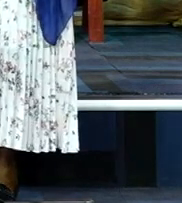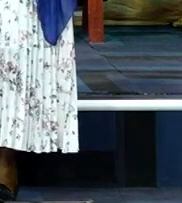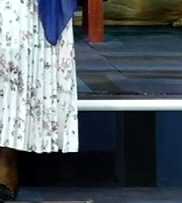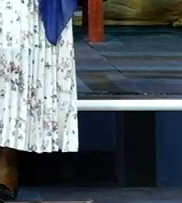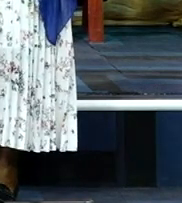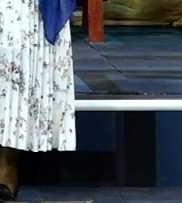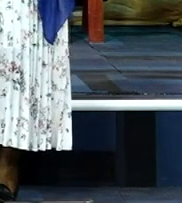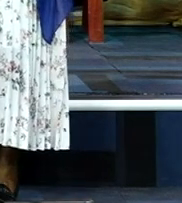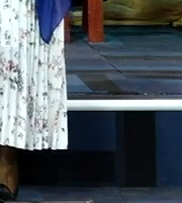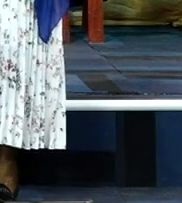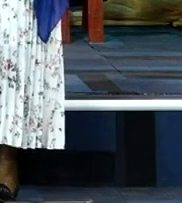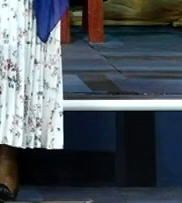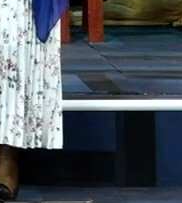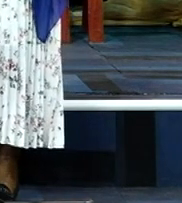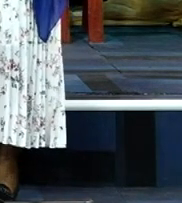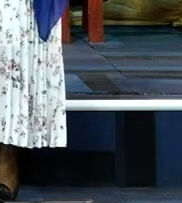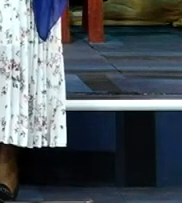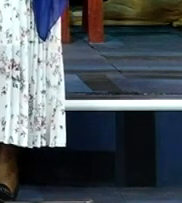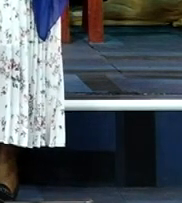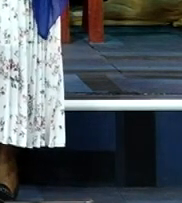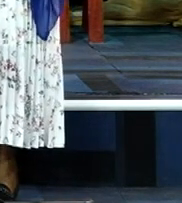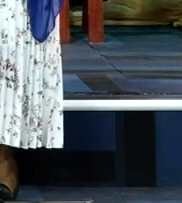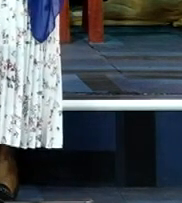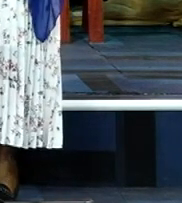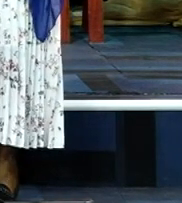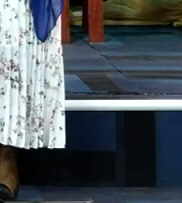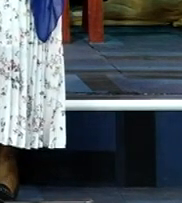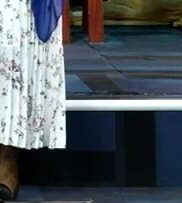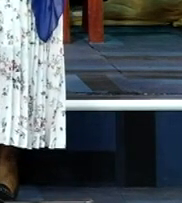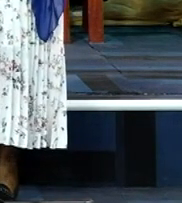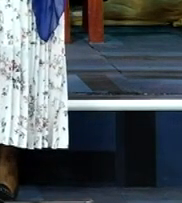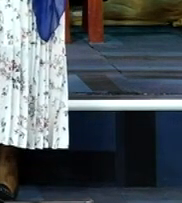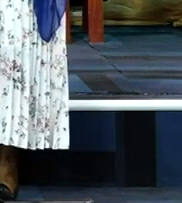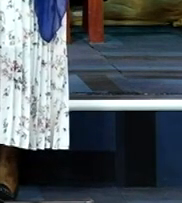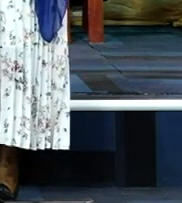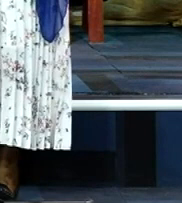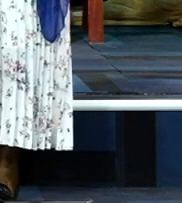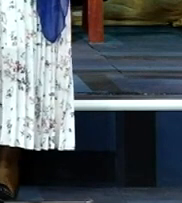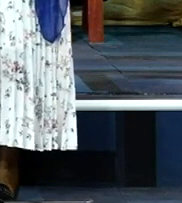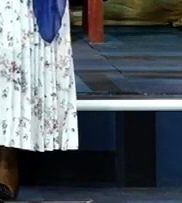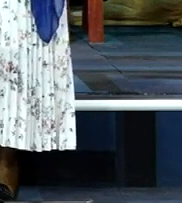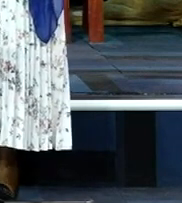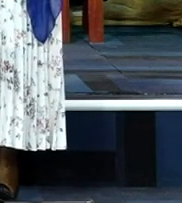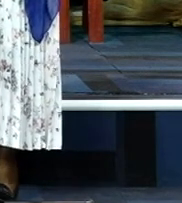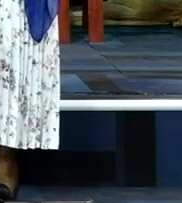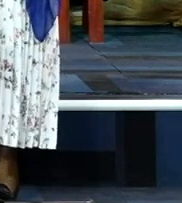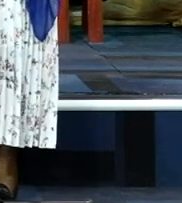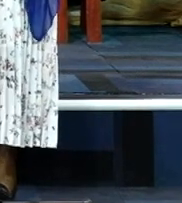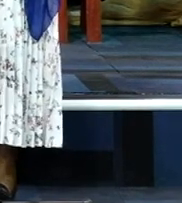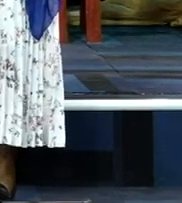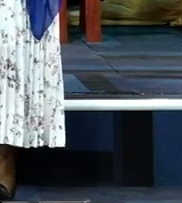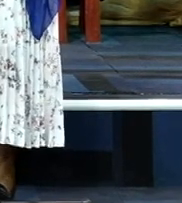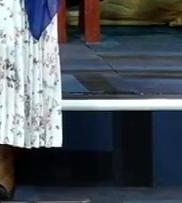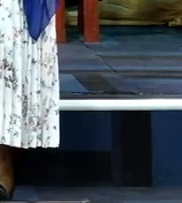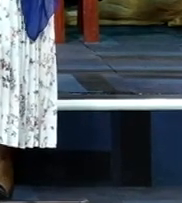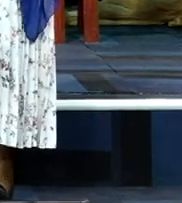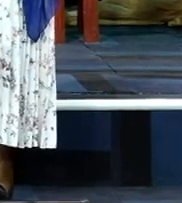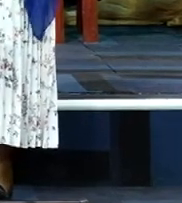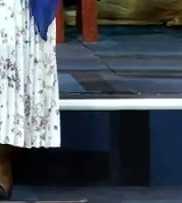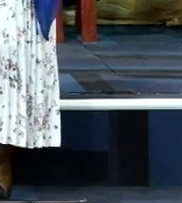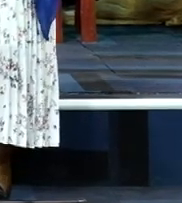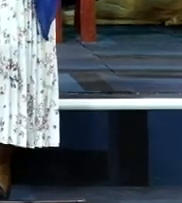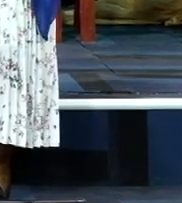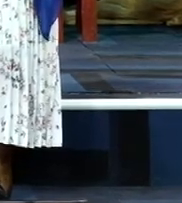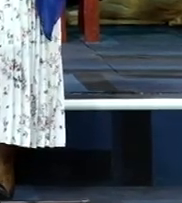way that the Lord may hasten their steps to come and join with us in this